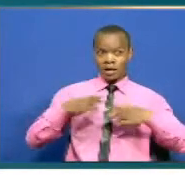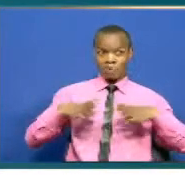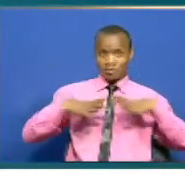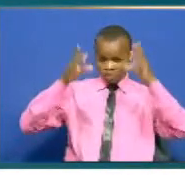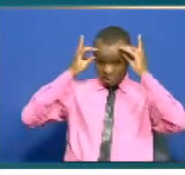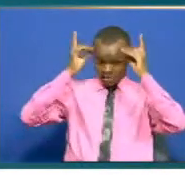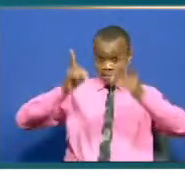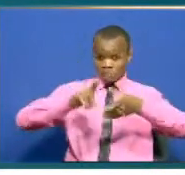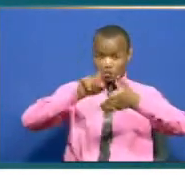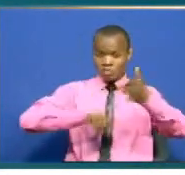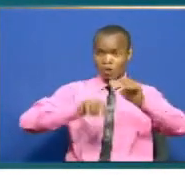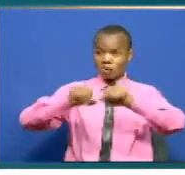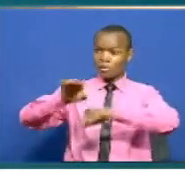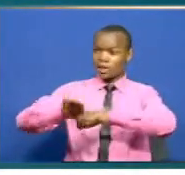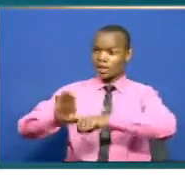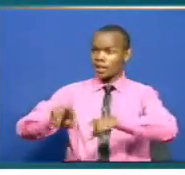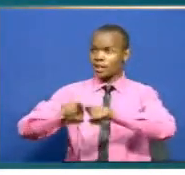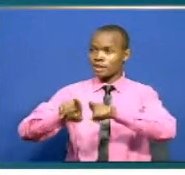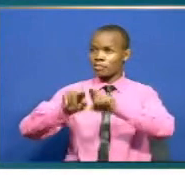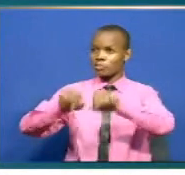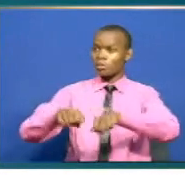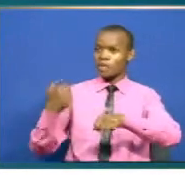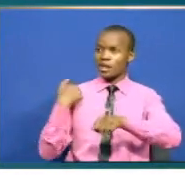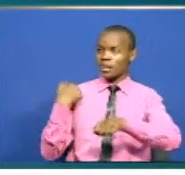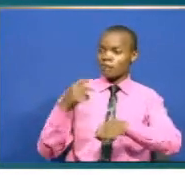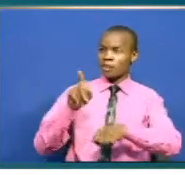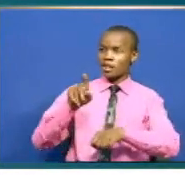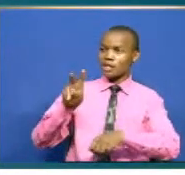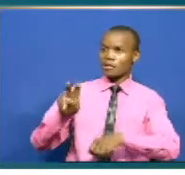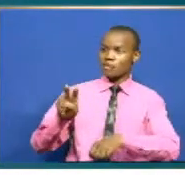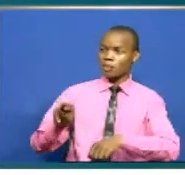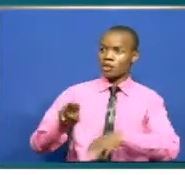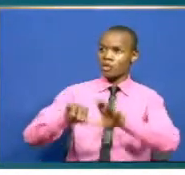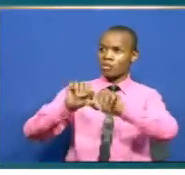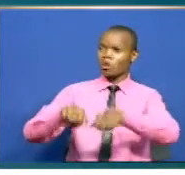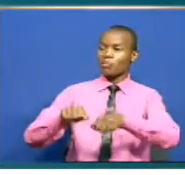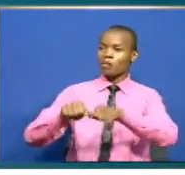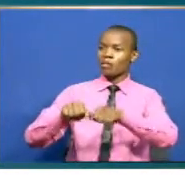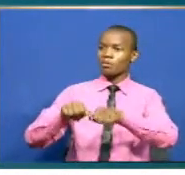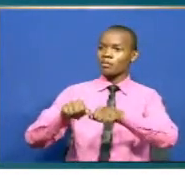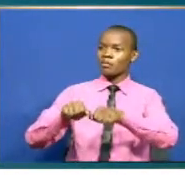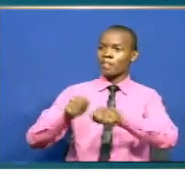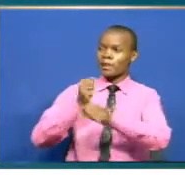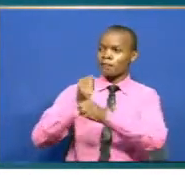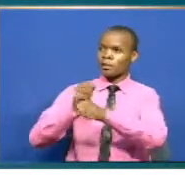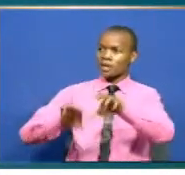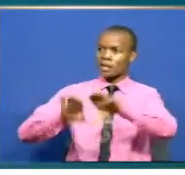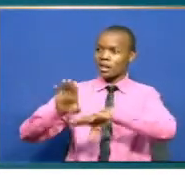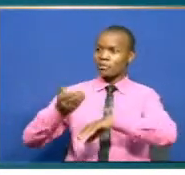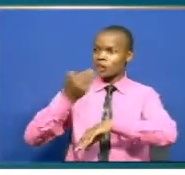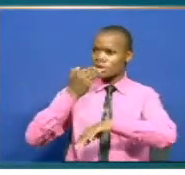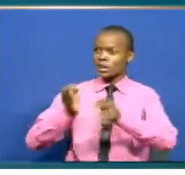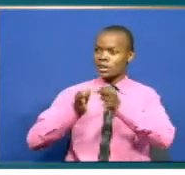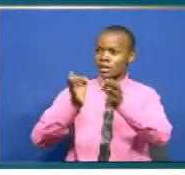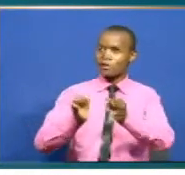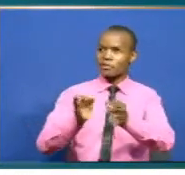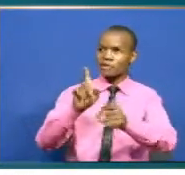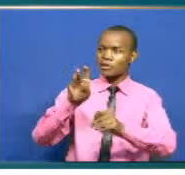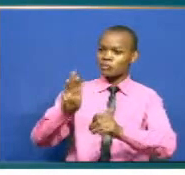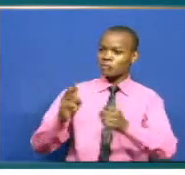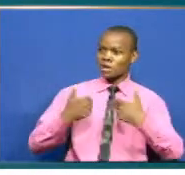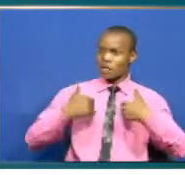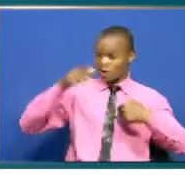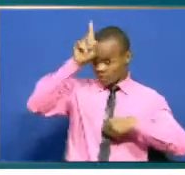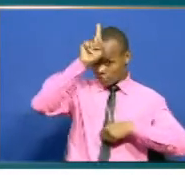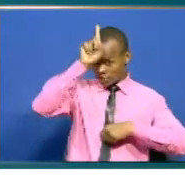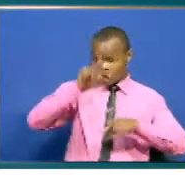to live in particular areas, they decided to leave those number of kilometers to graze their animals. If every kilometer we would have had a village,